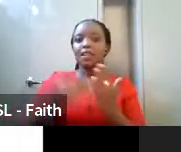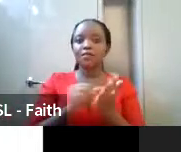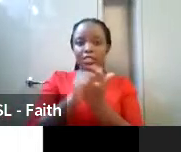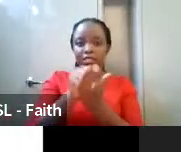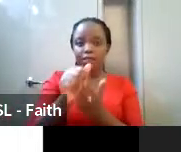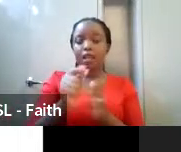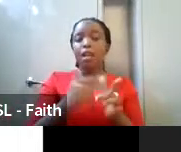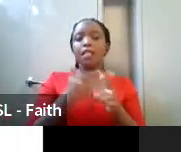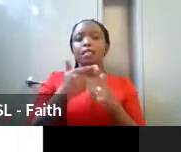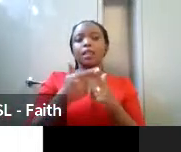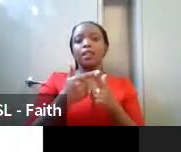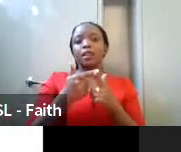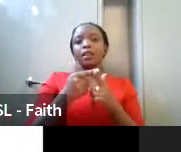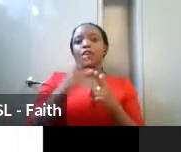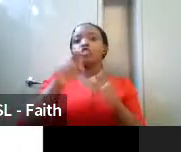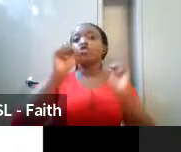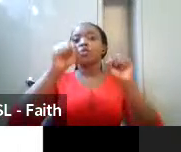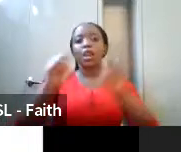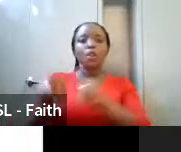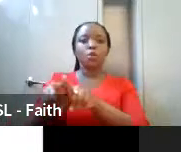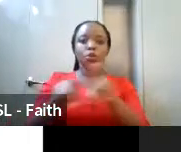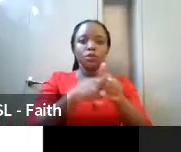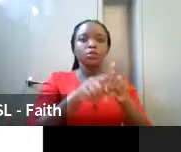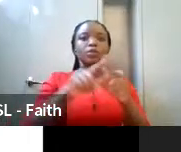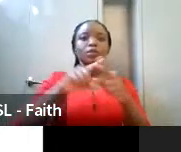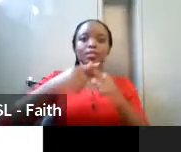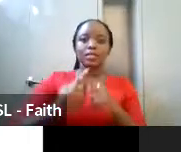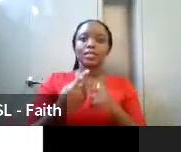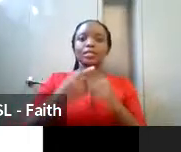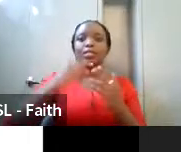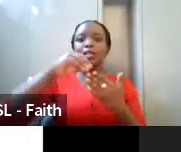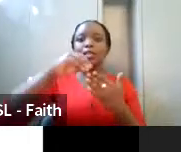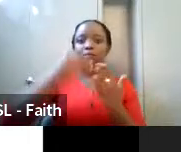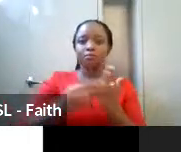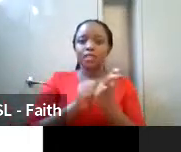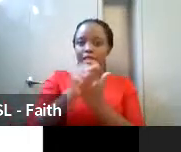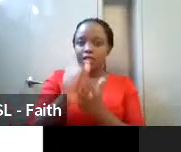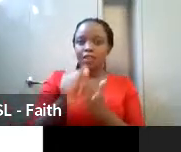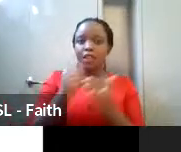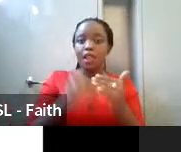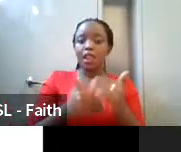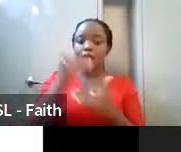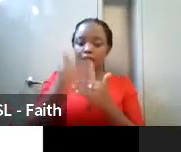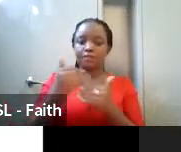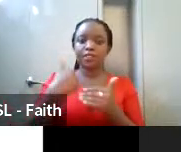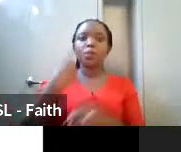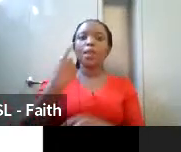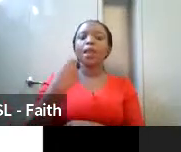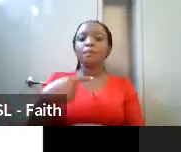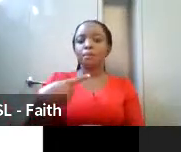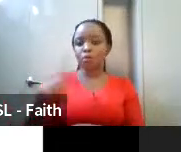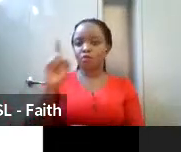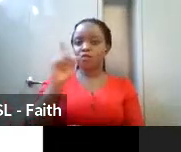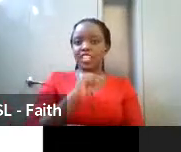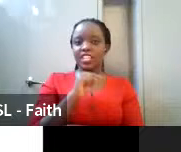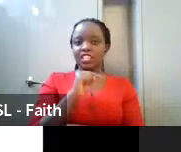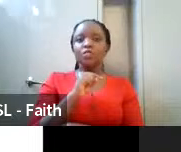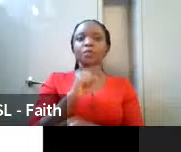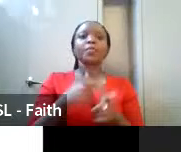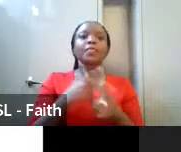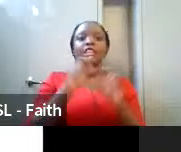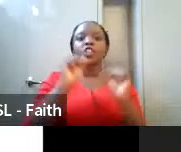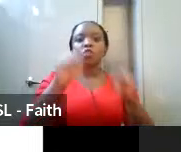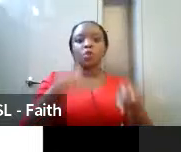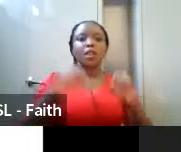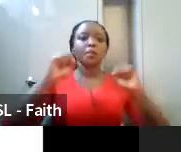then you can also just start by invoicing. Then after that, after we have approved on our end, then you can just be